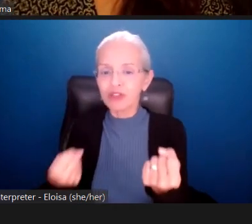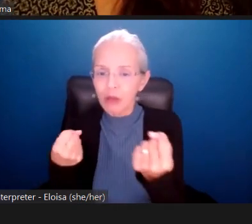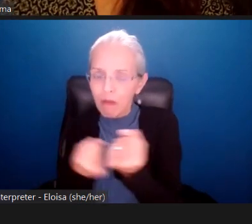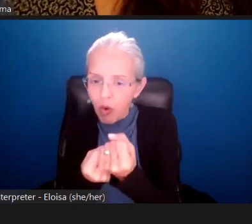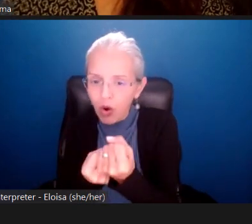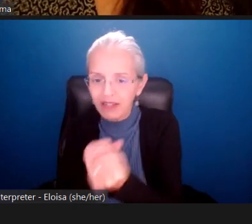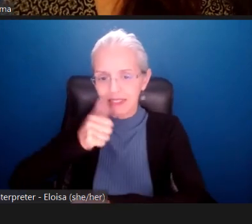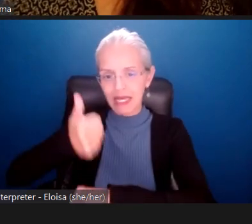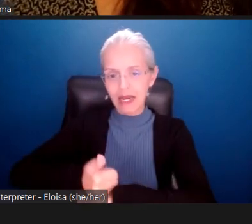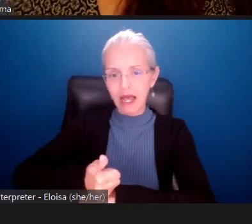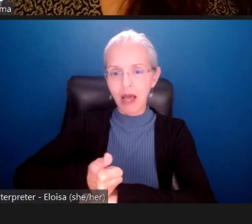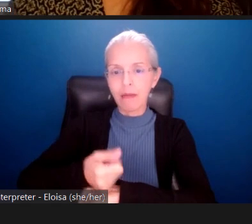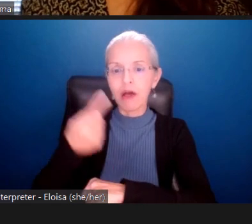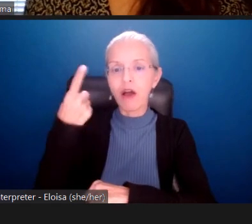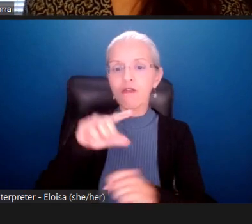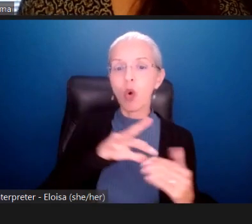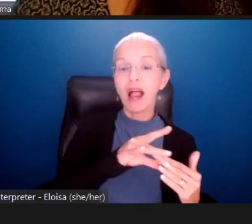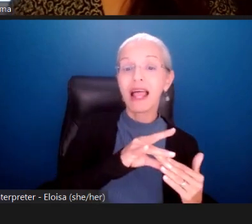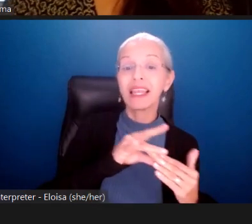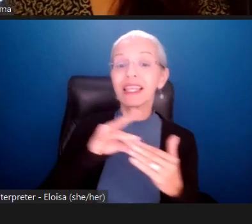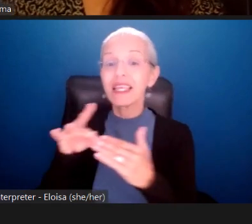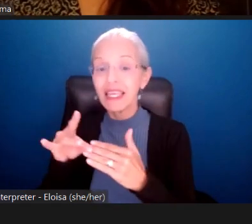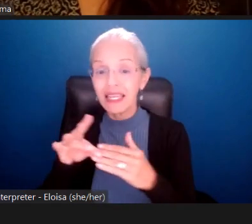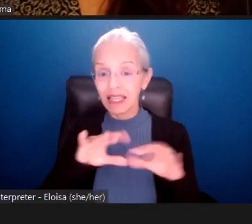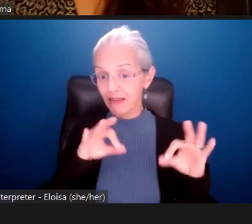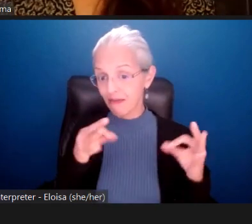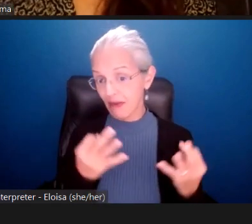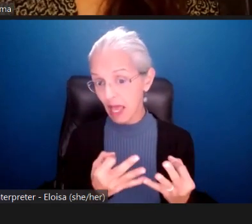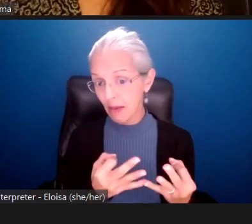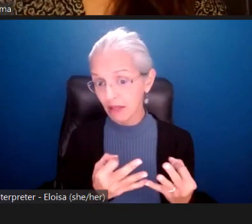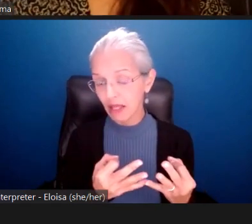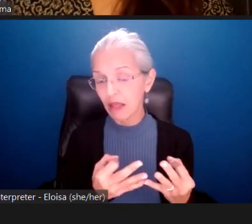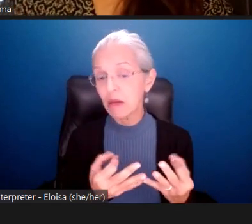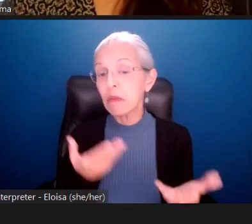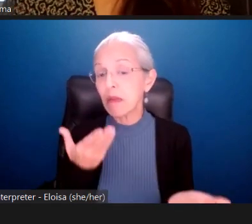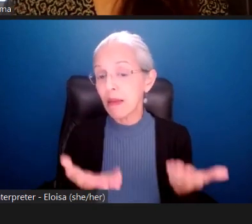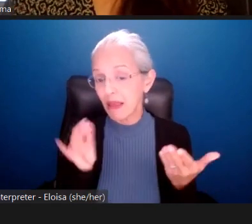that might be another explanation of WIC